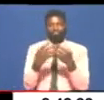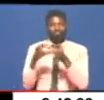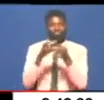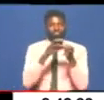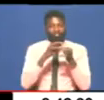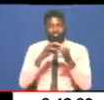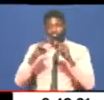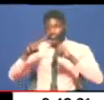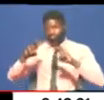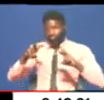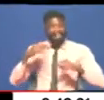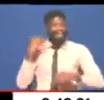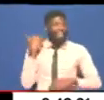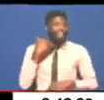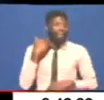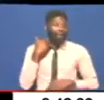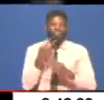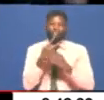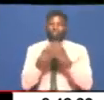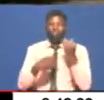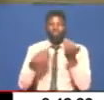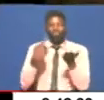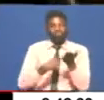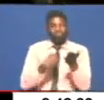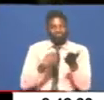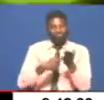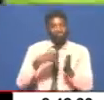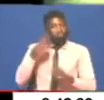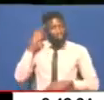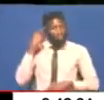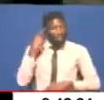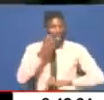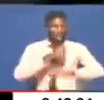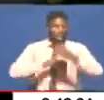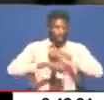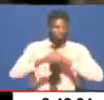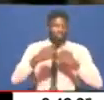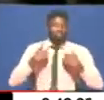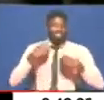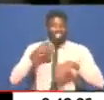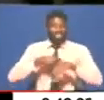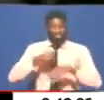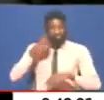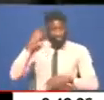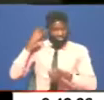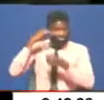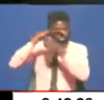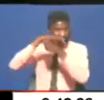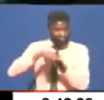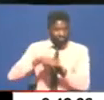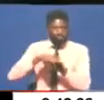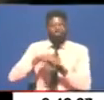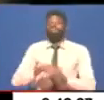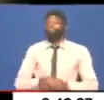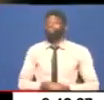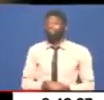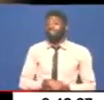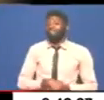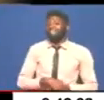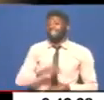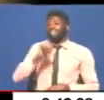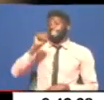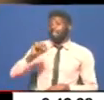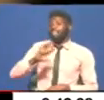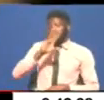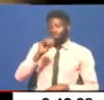crimes committed by both whites and blacks during the apartheid era. He will be remembered among many South Africans as a man